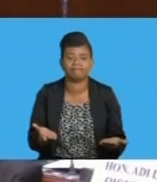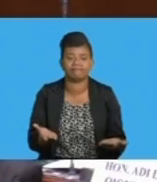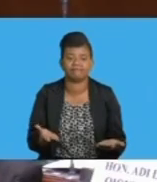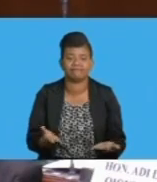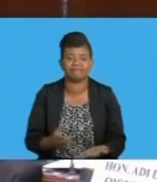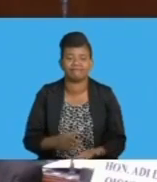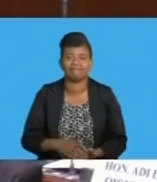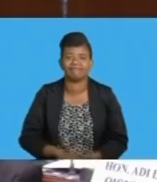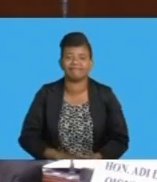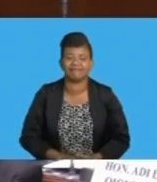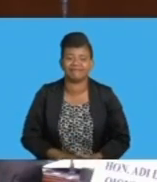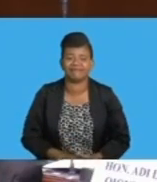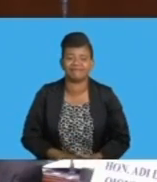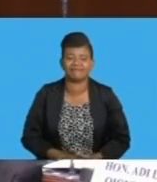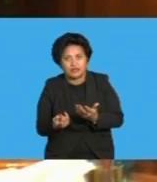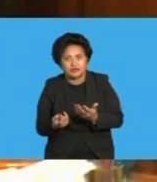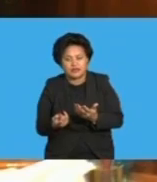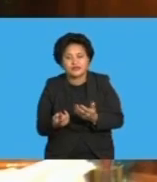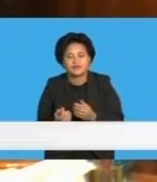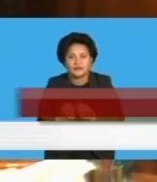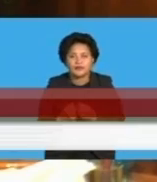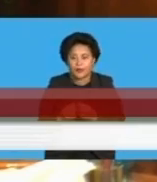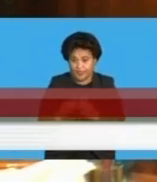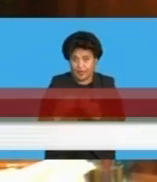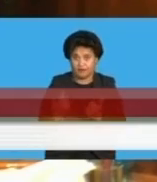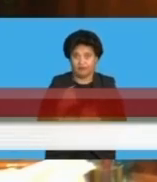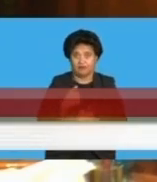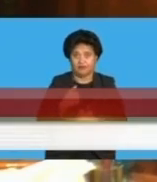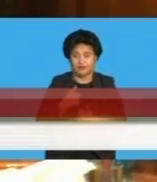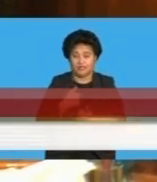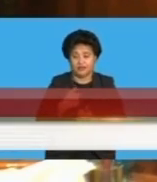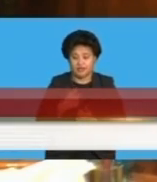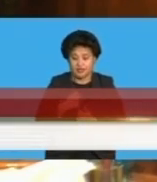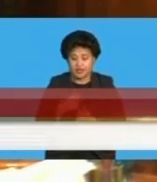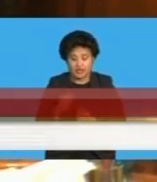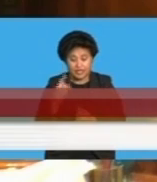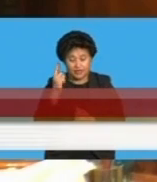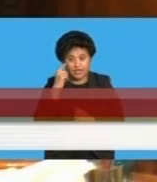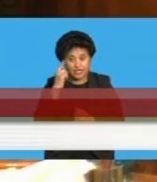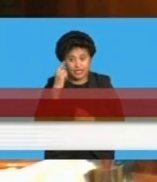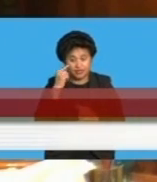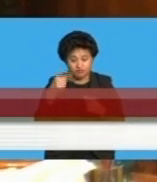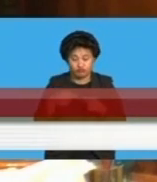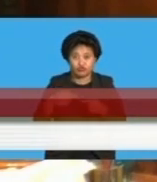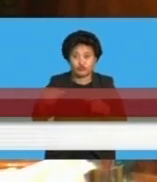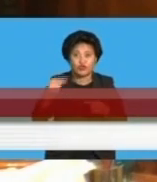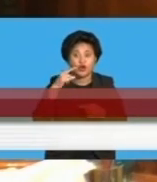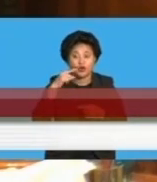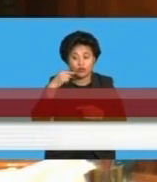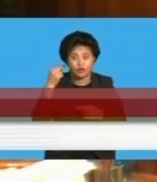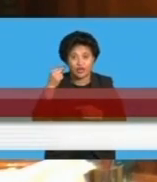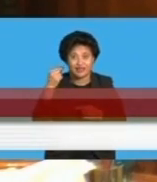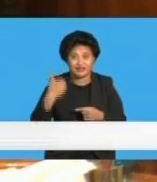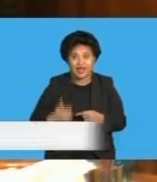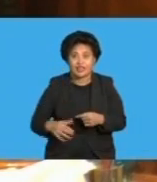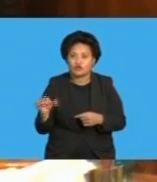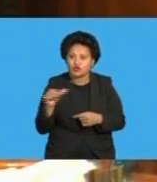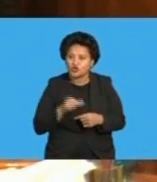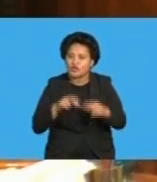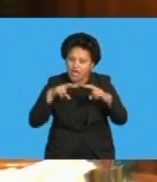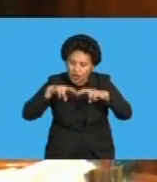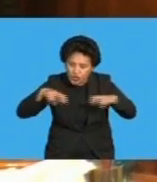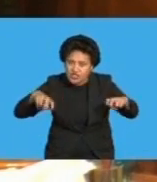questions are accurate. I now rule that the Opposition should undertake further research when dealing with